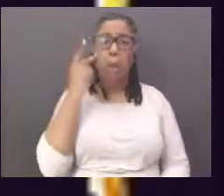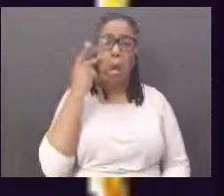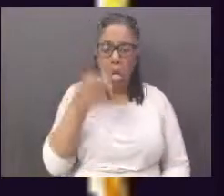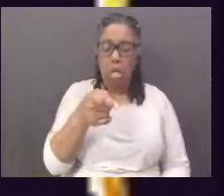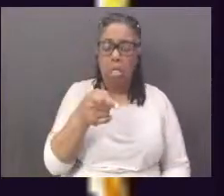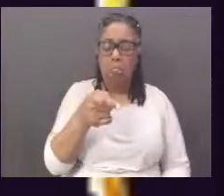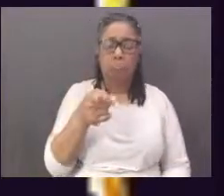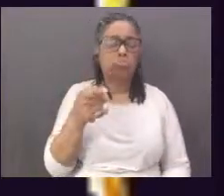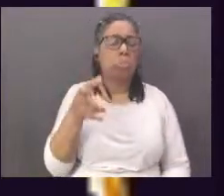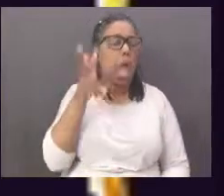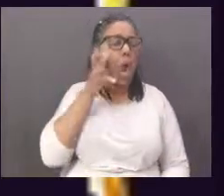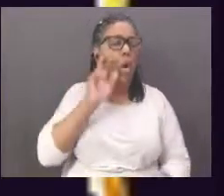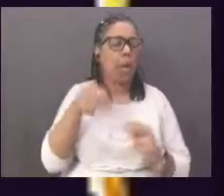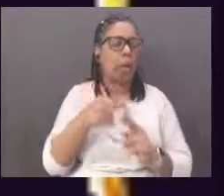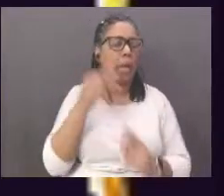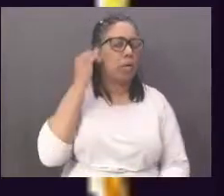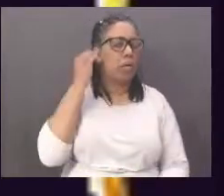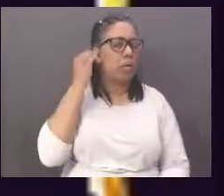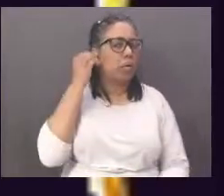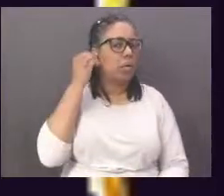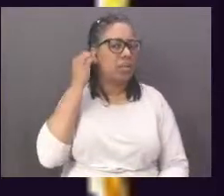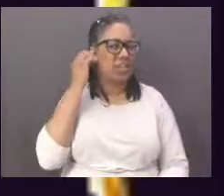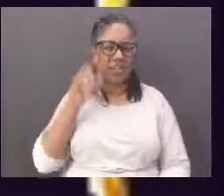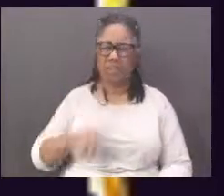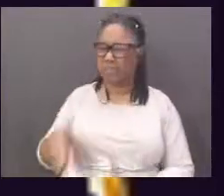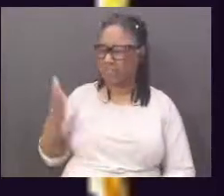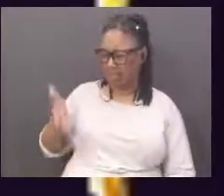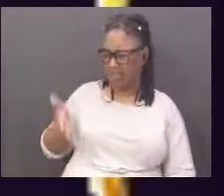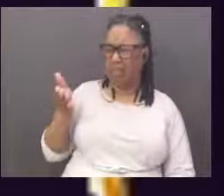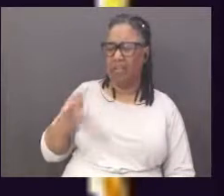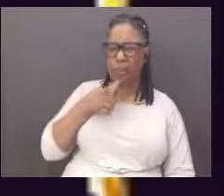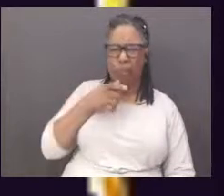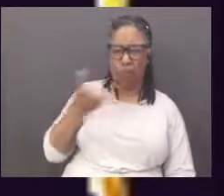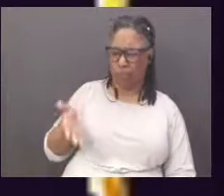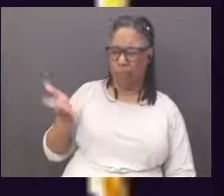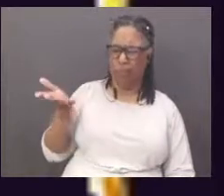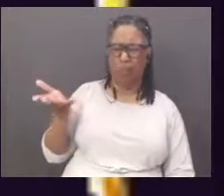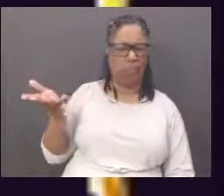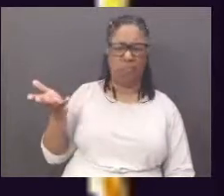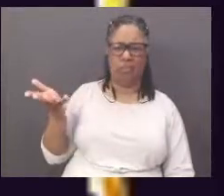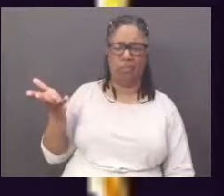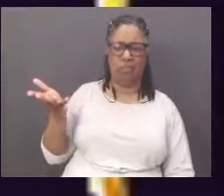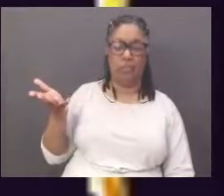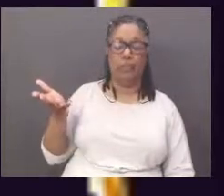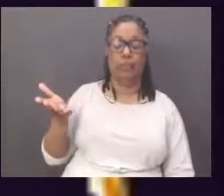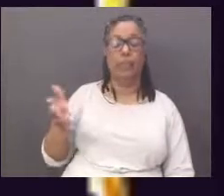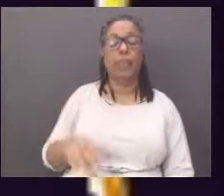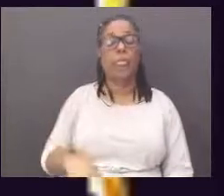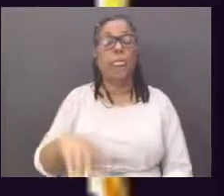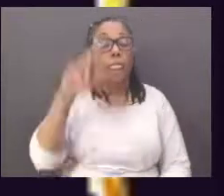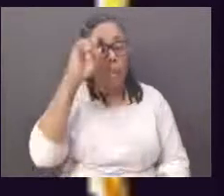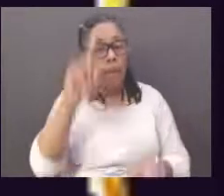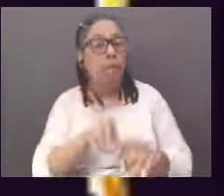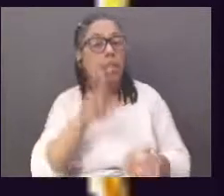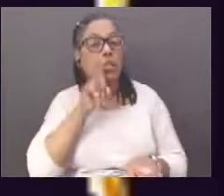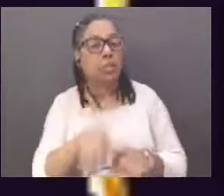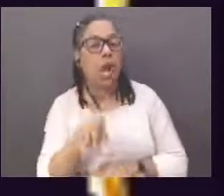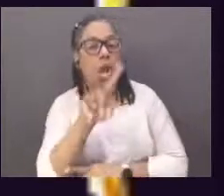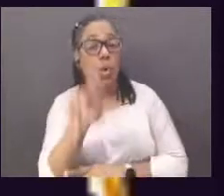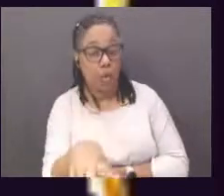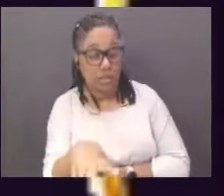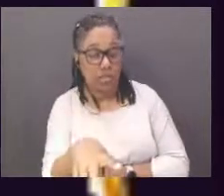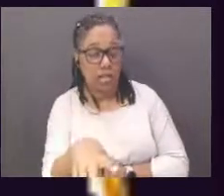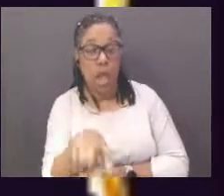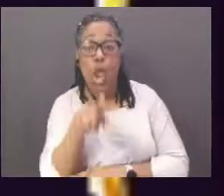heard of, but who are you? Brothers and sisters, what are we really in this for? You better